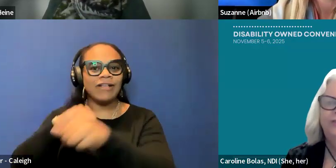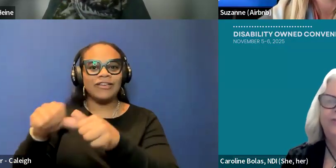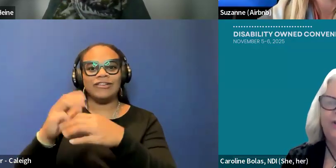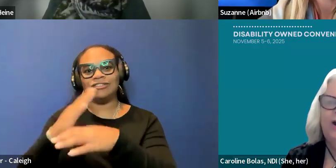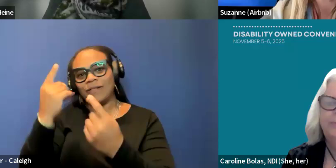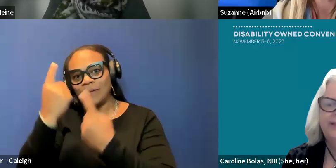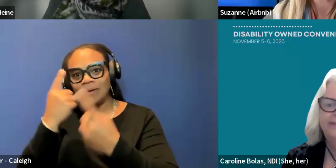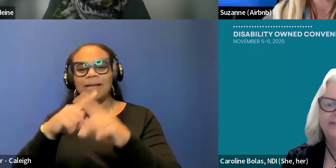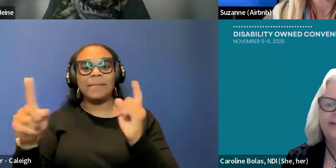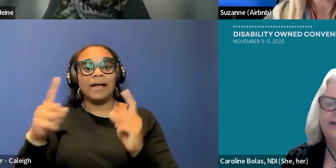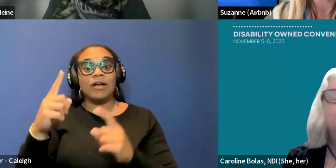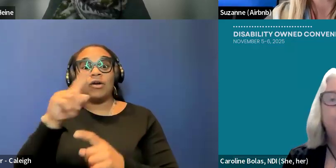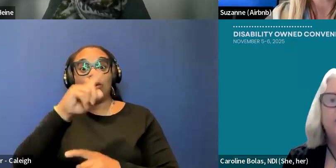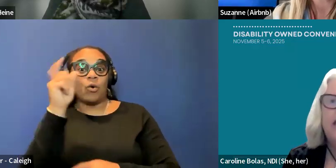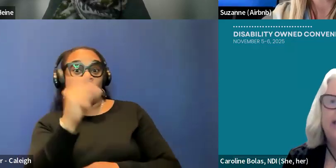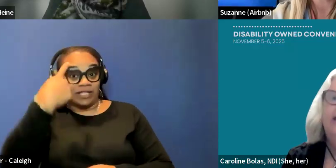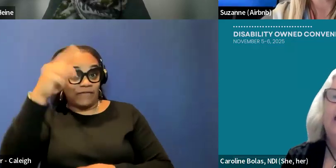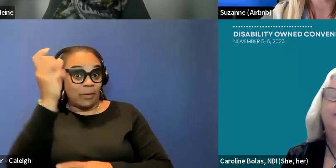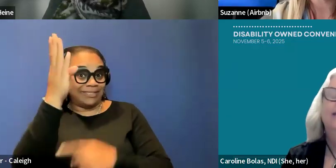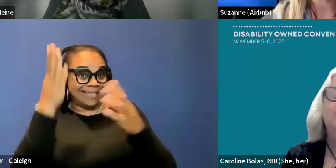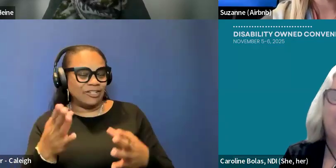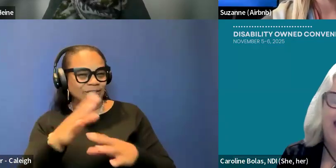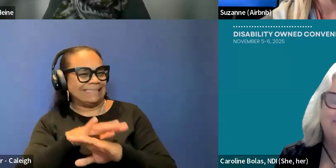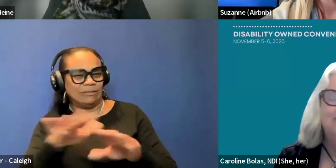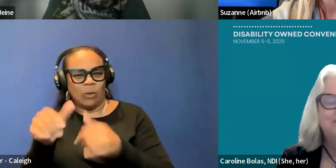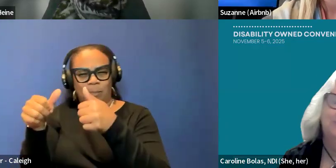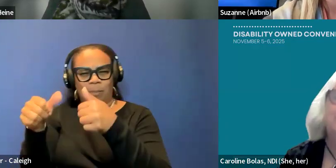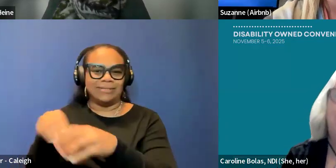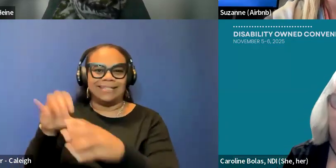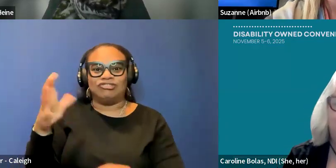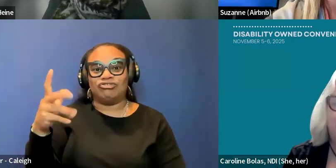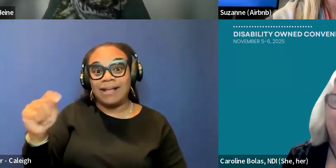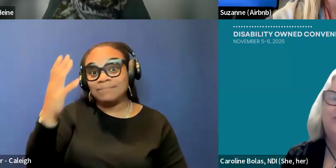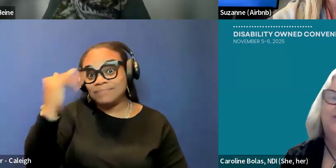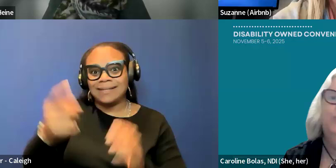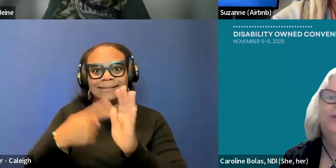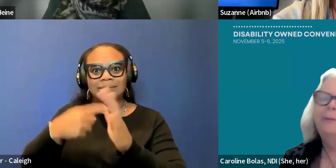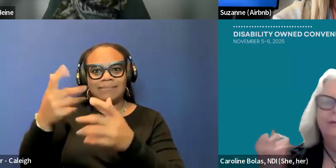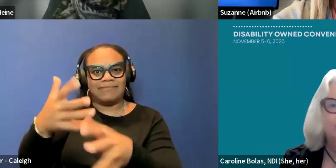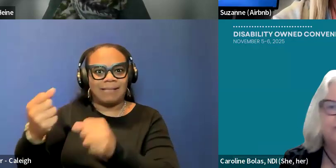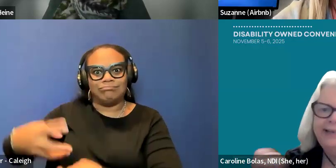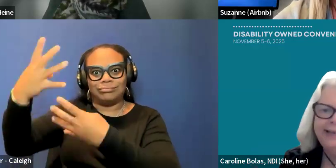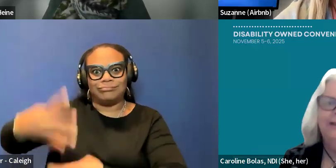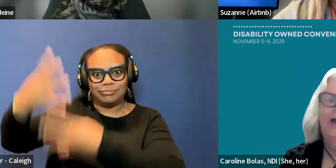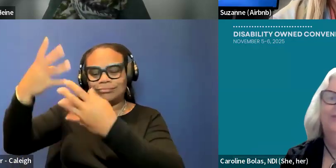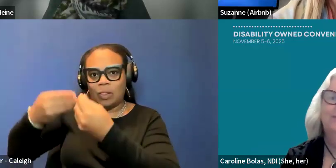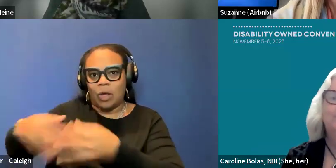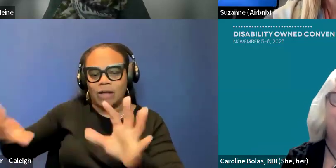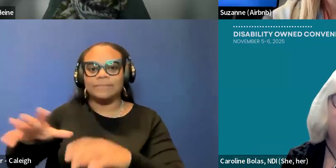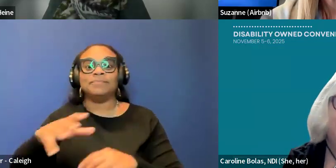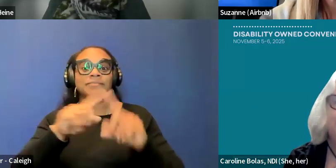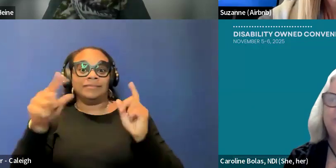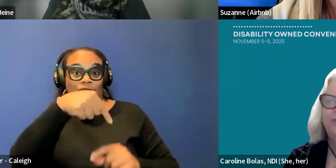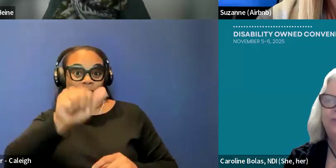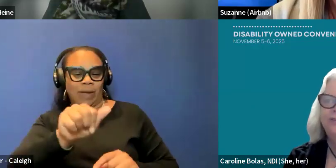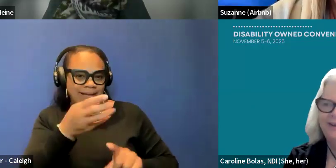the questions for our presenters in the Q&A, in the chat, because sometimes they get lost. So the Q&A, we can just really keep an eye on them